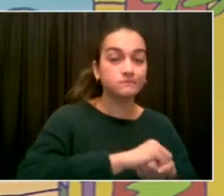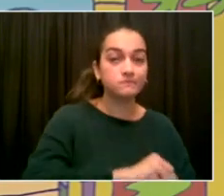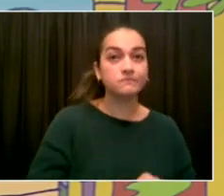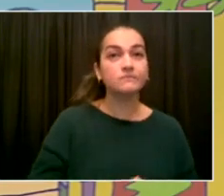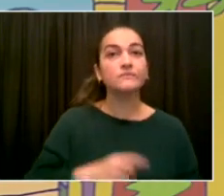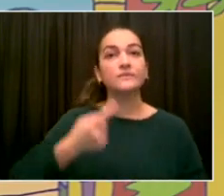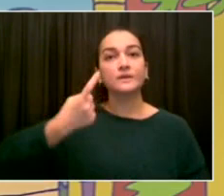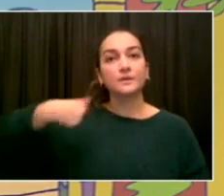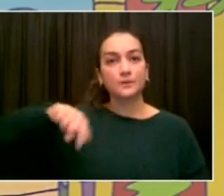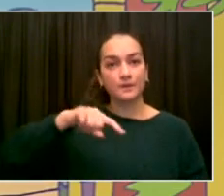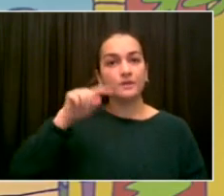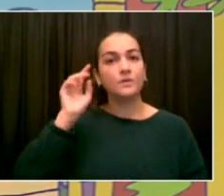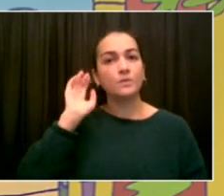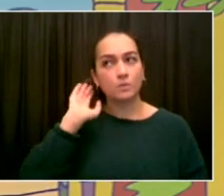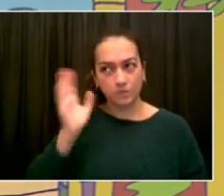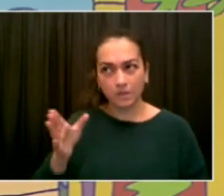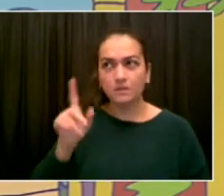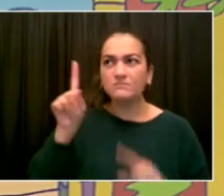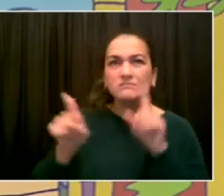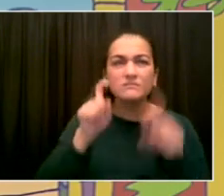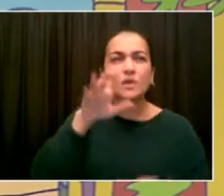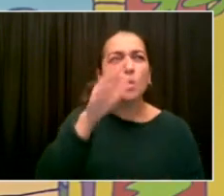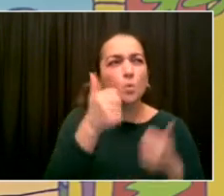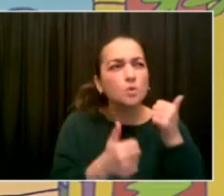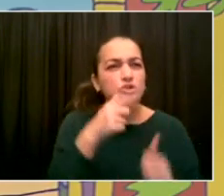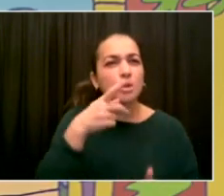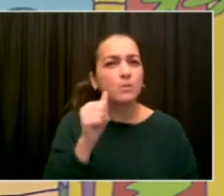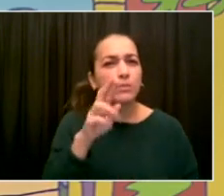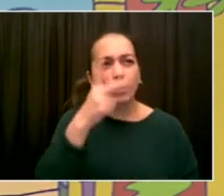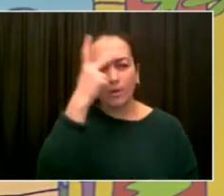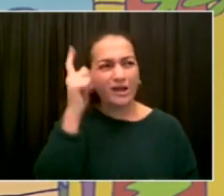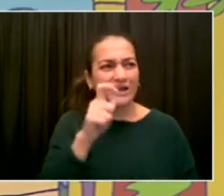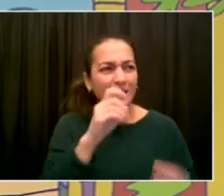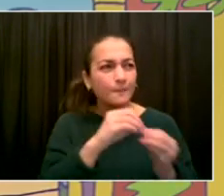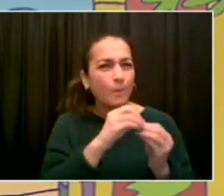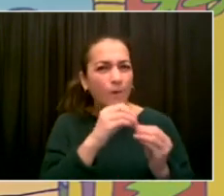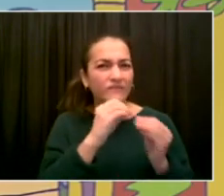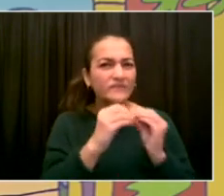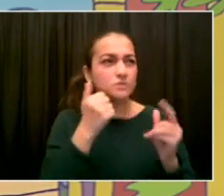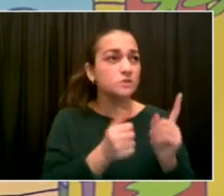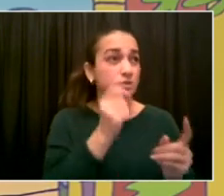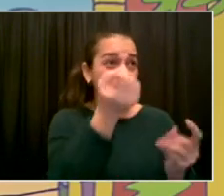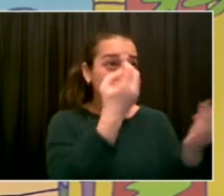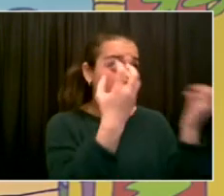there are the greatest needs so we can spend that money wisely. Go ahead, Yehudit.